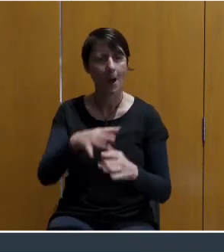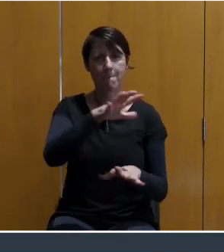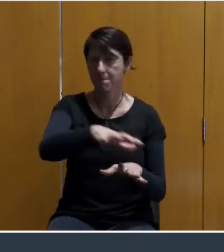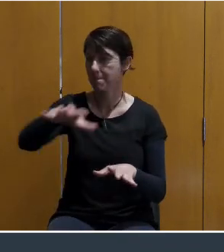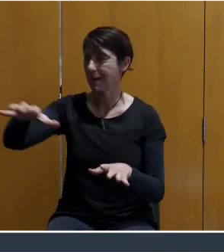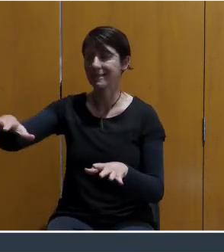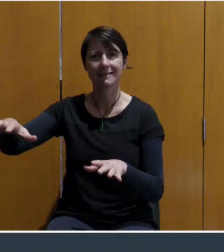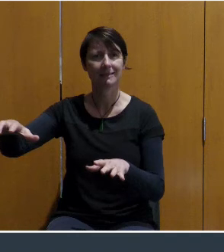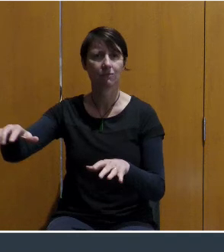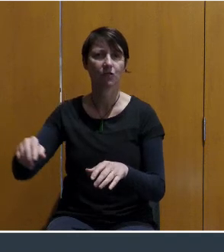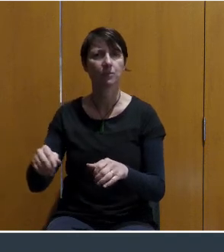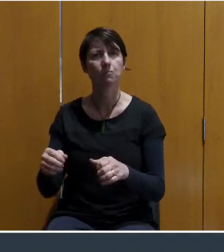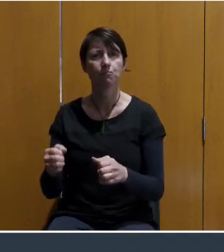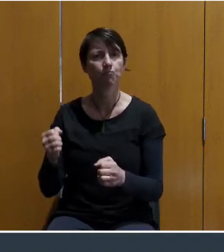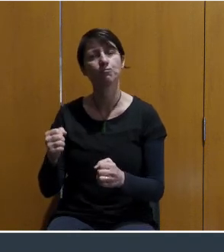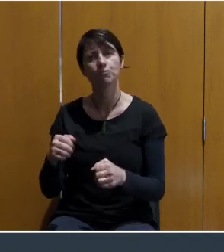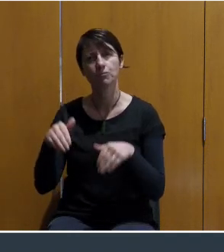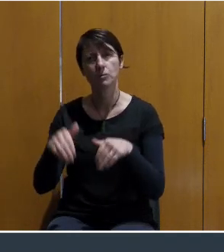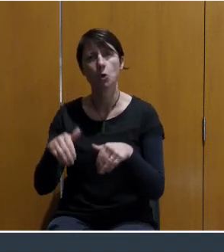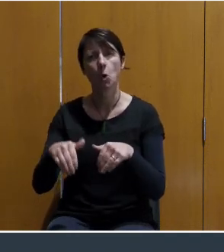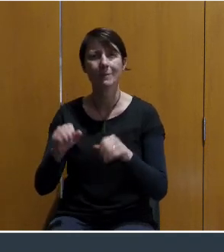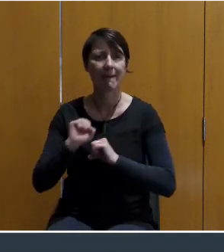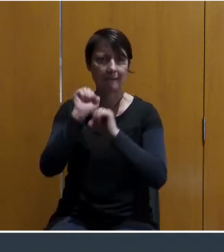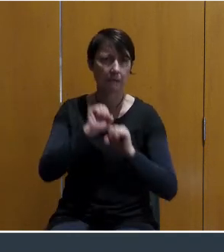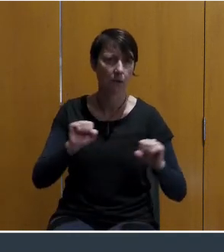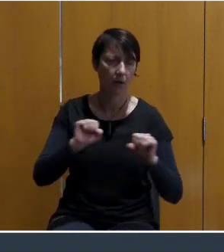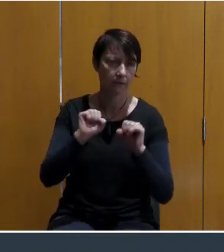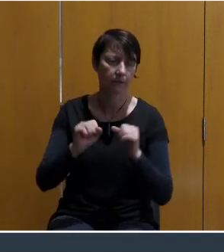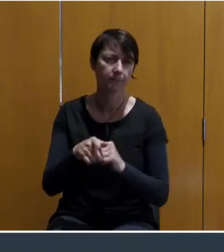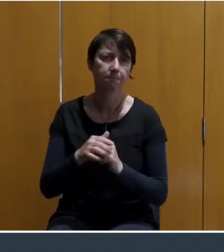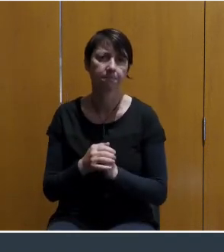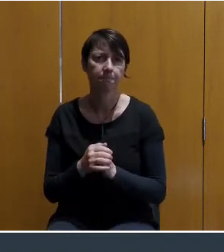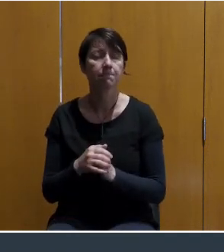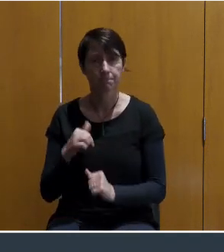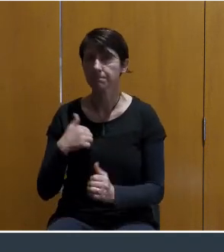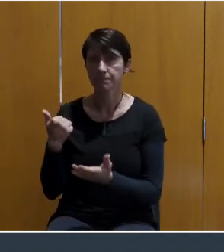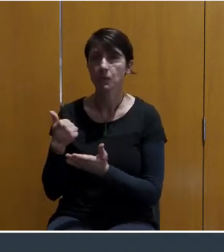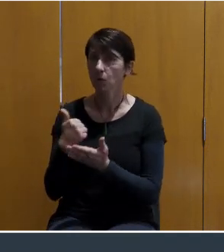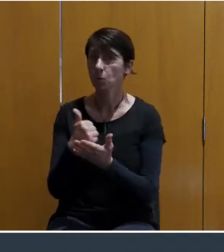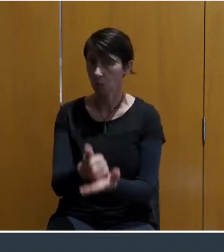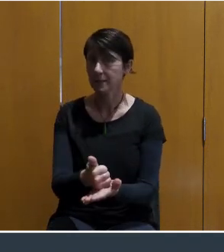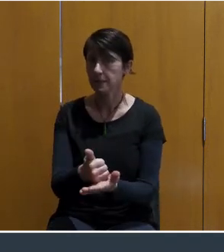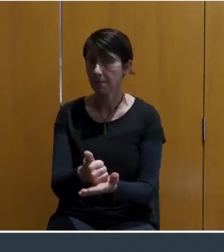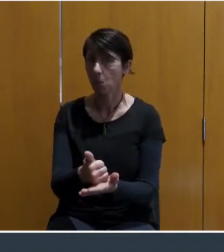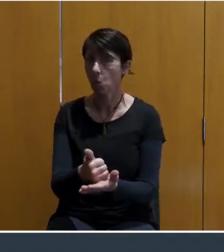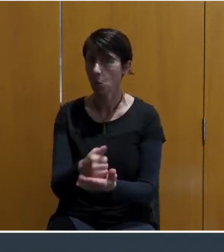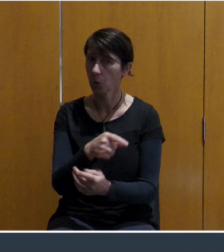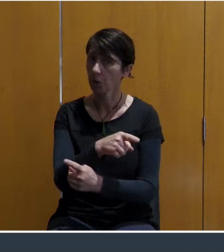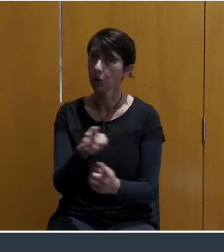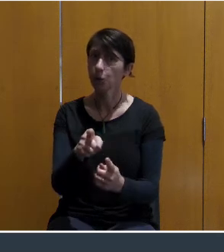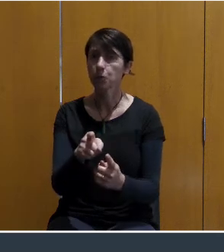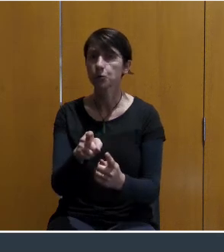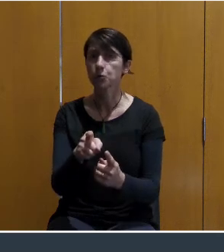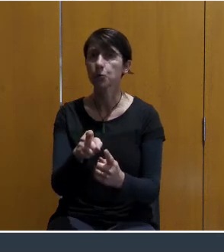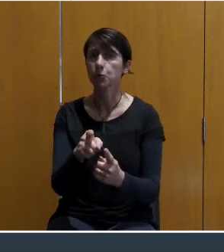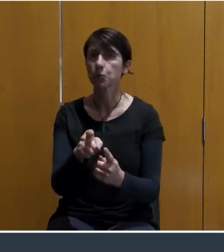Just to say that we support the option to clarify these definitions to prohibited